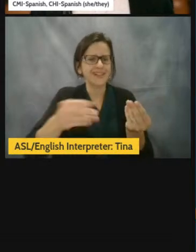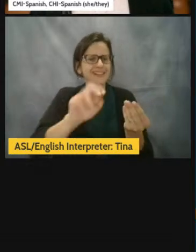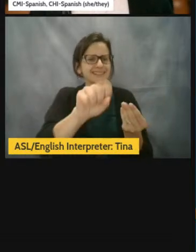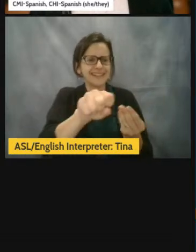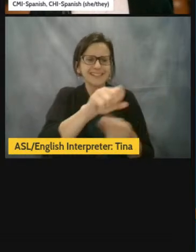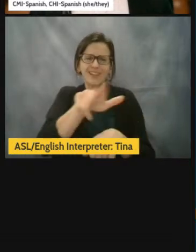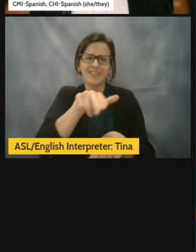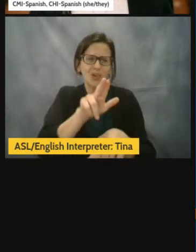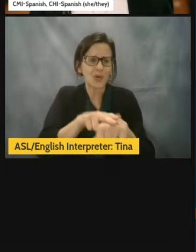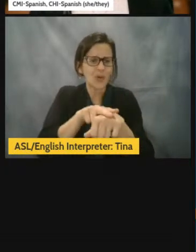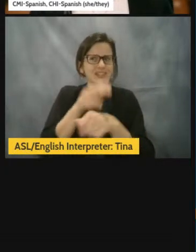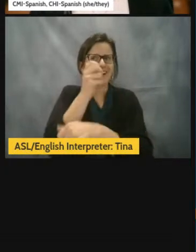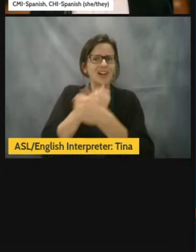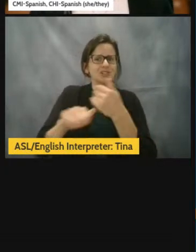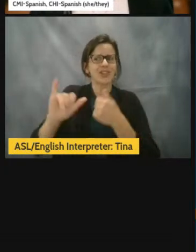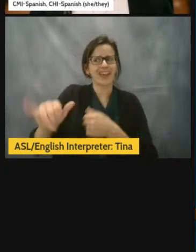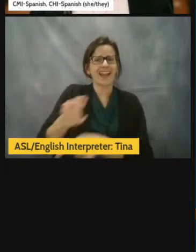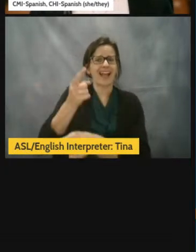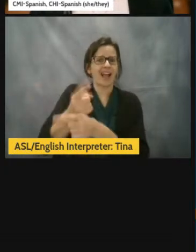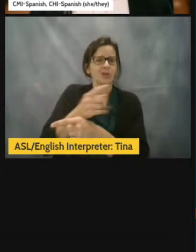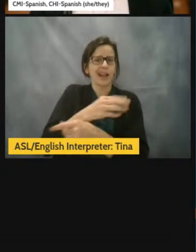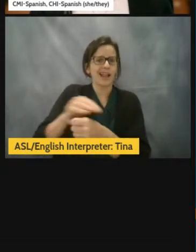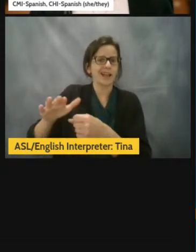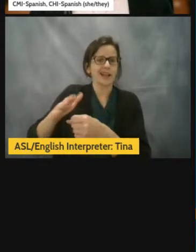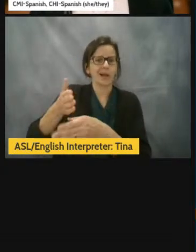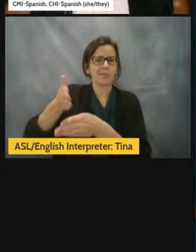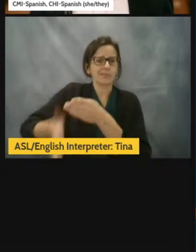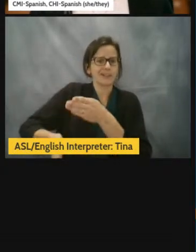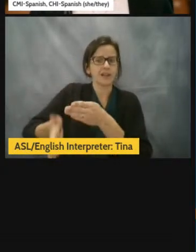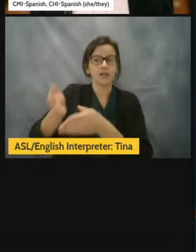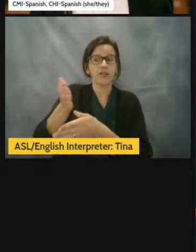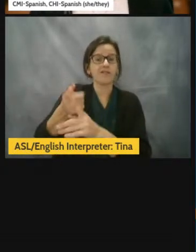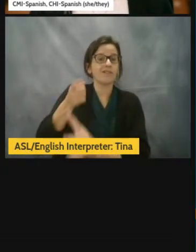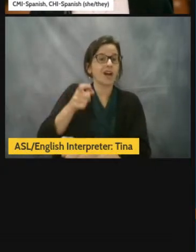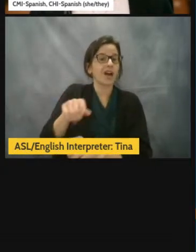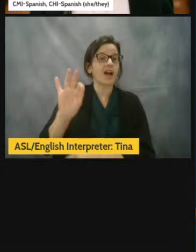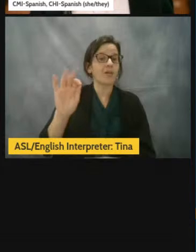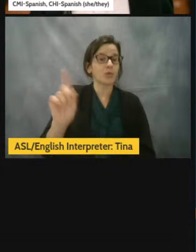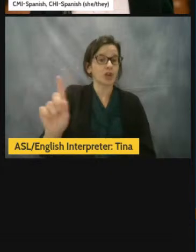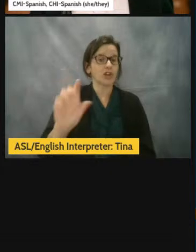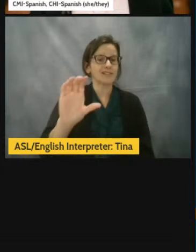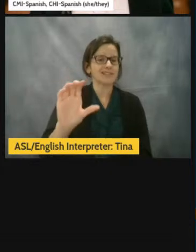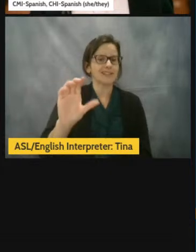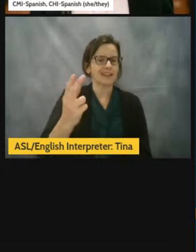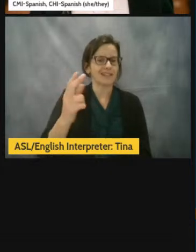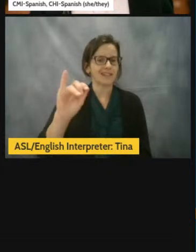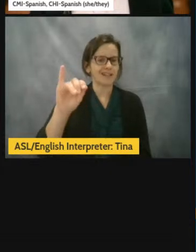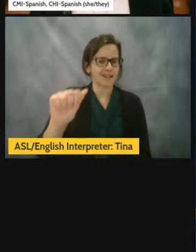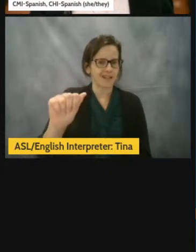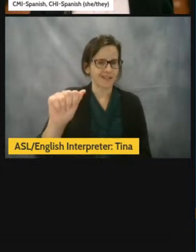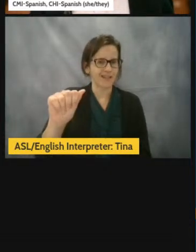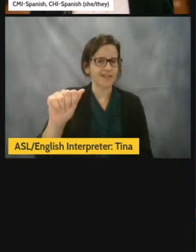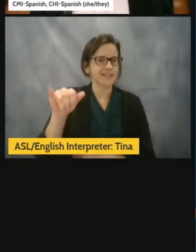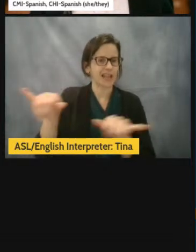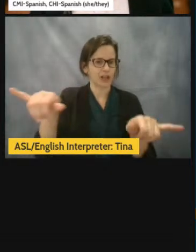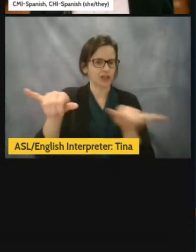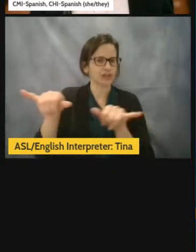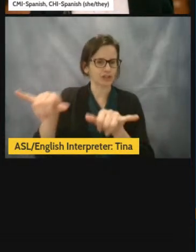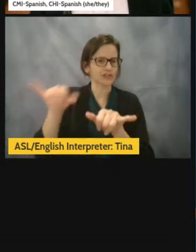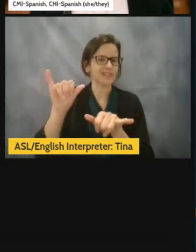and completeness is actually from the CHIA or CHIA standards, which